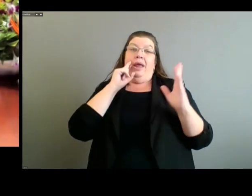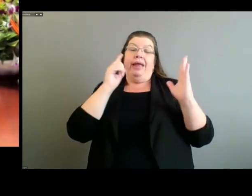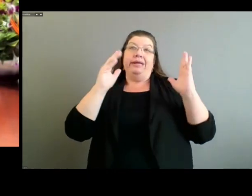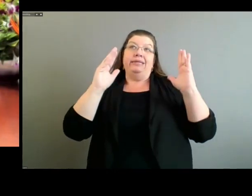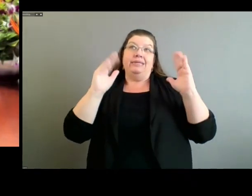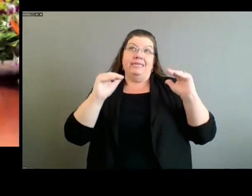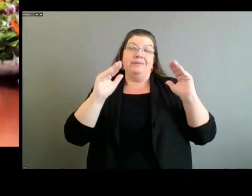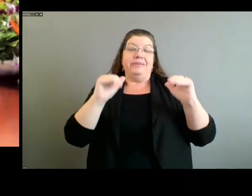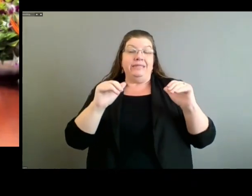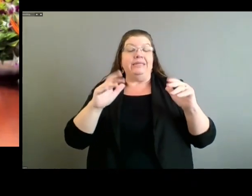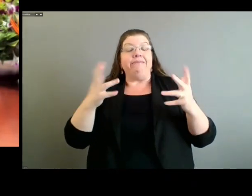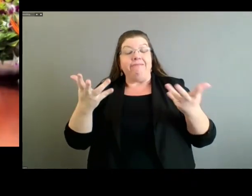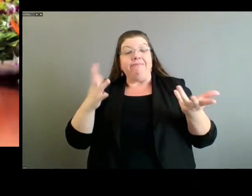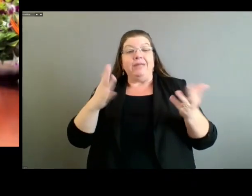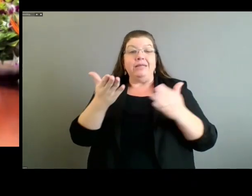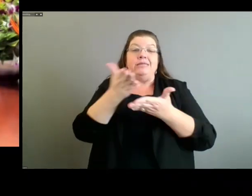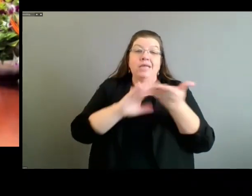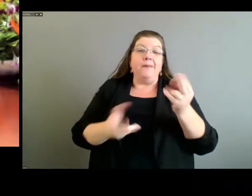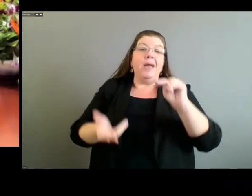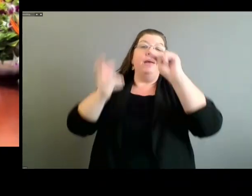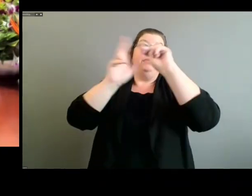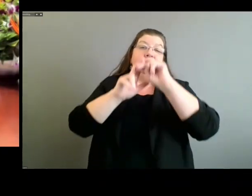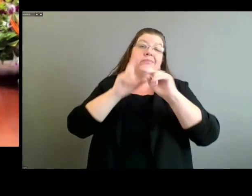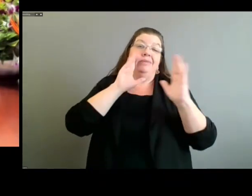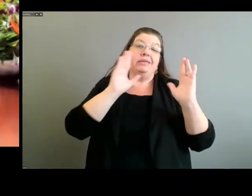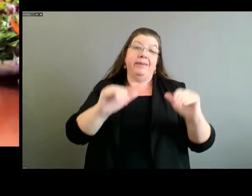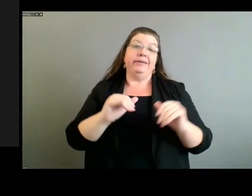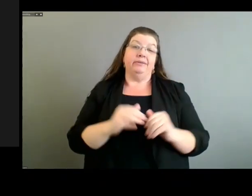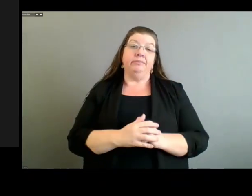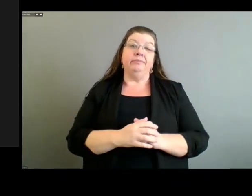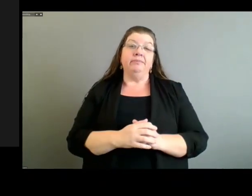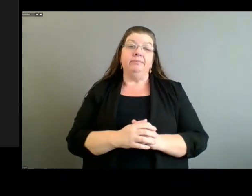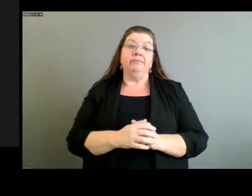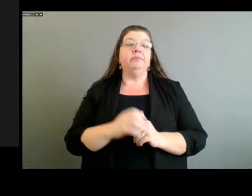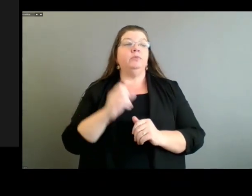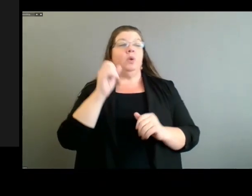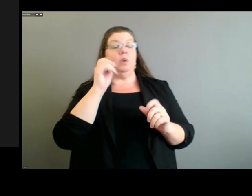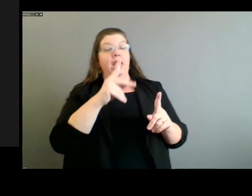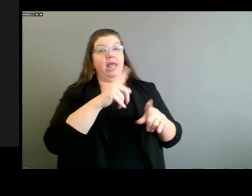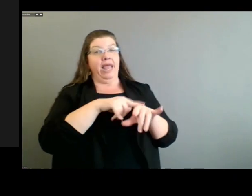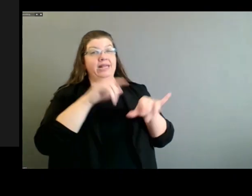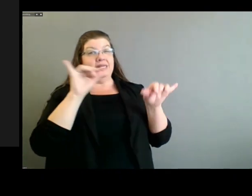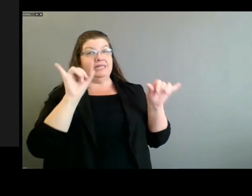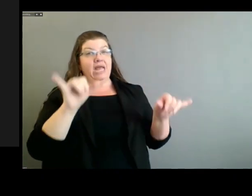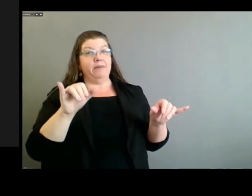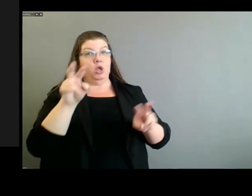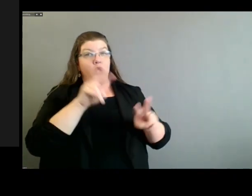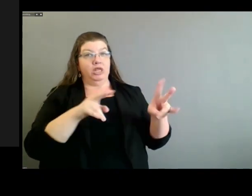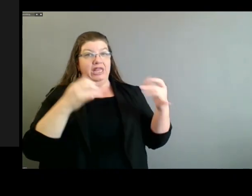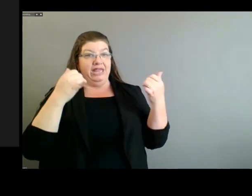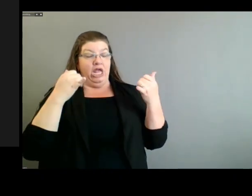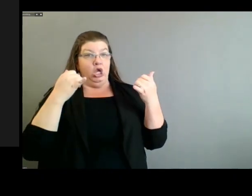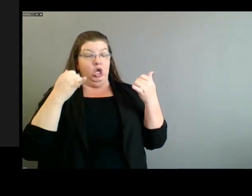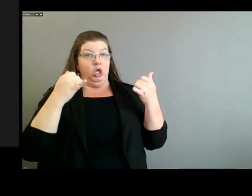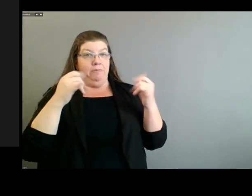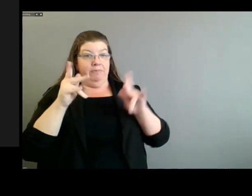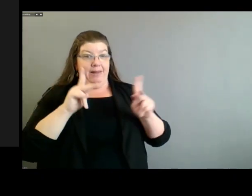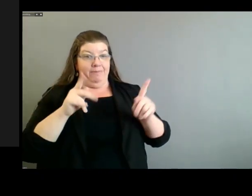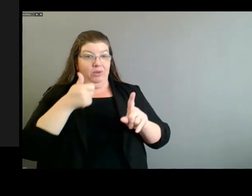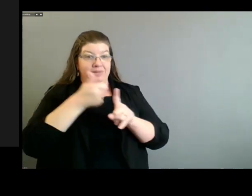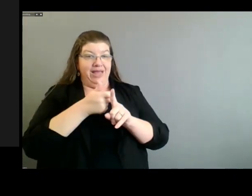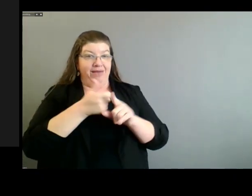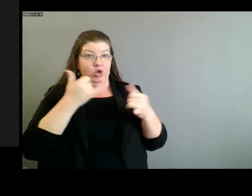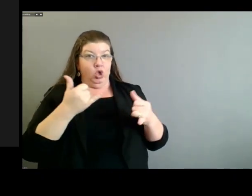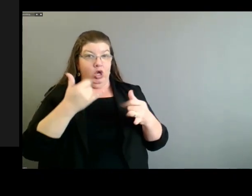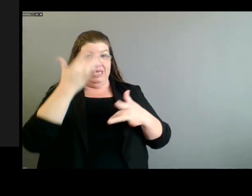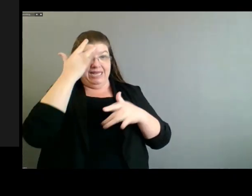anticipating somewhat of an uptick. Okay, because at the same time, you look at the currently infectious people is at a number